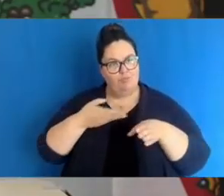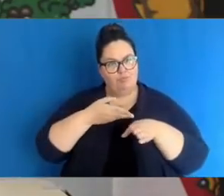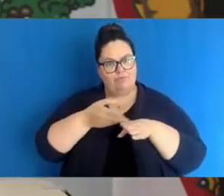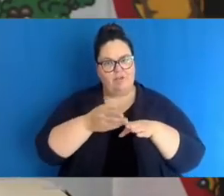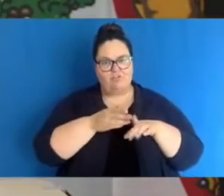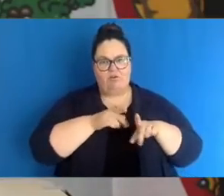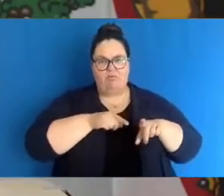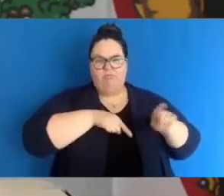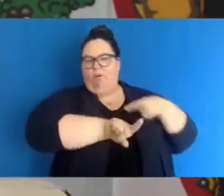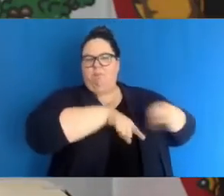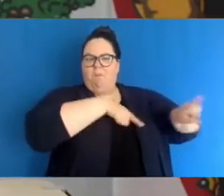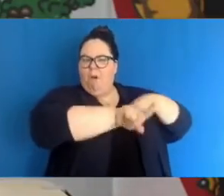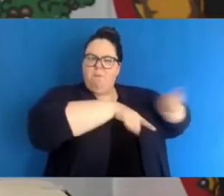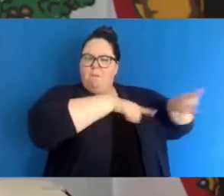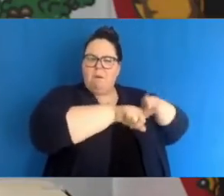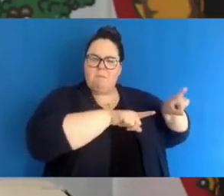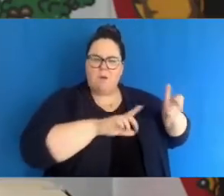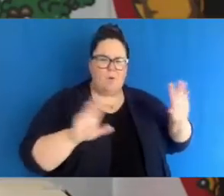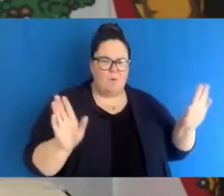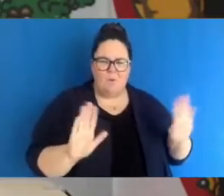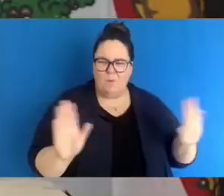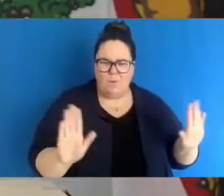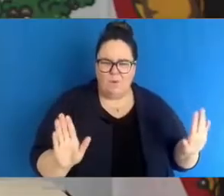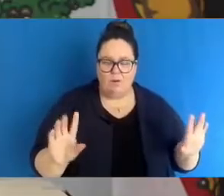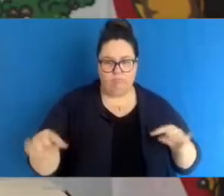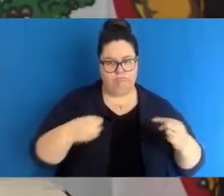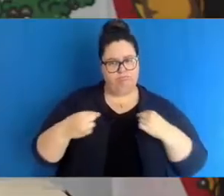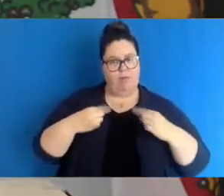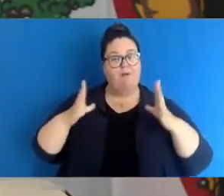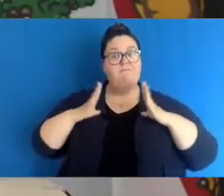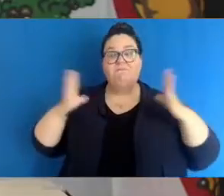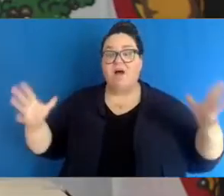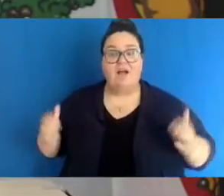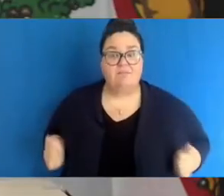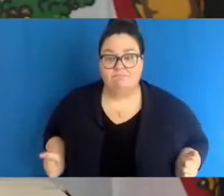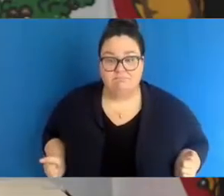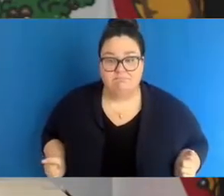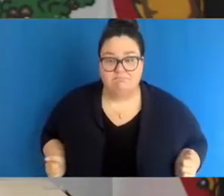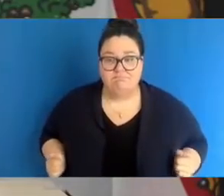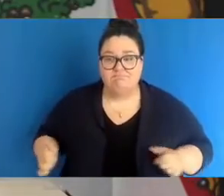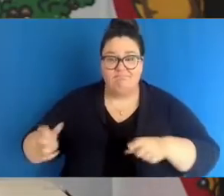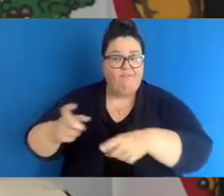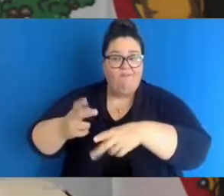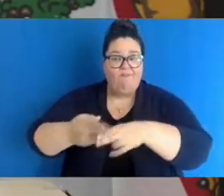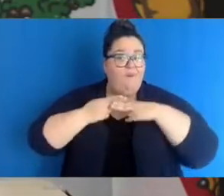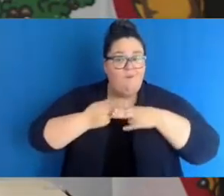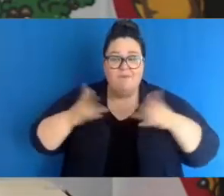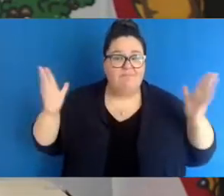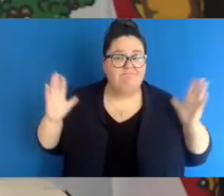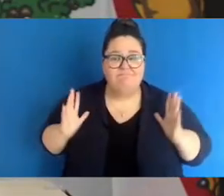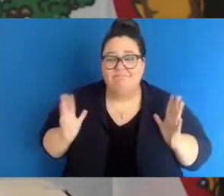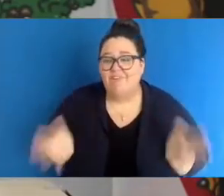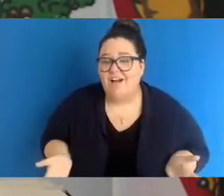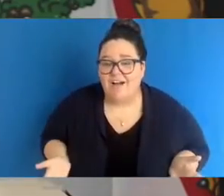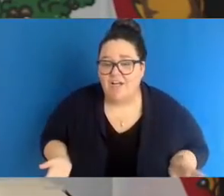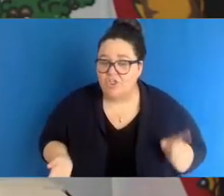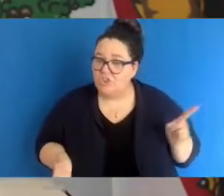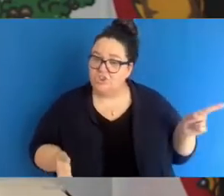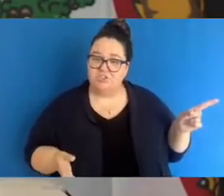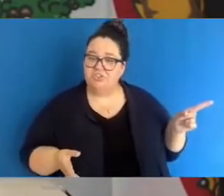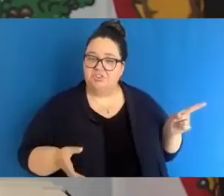attacked like they do, and look, attack me, call me what you want, that's the job I signed up for, it's not the job she signed